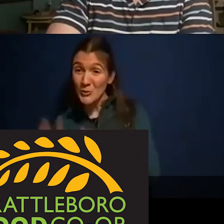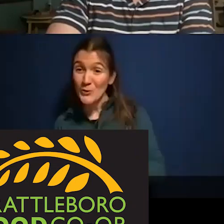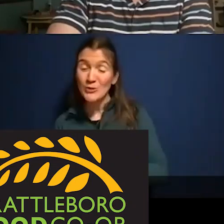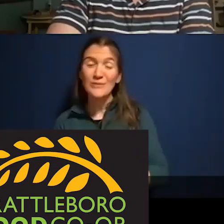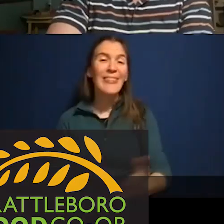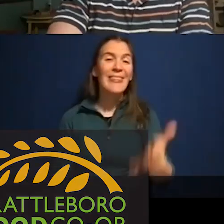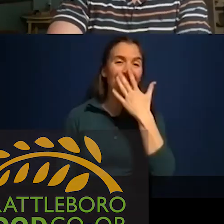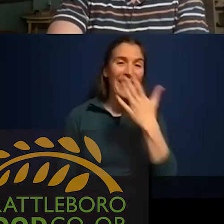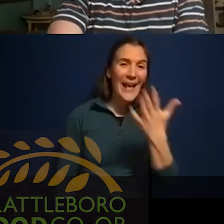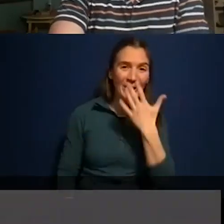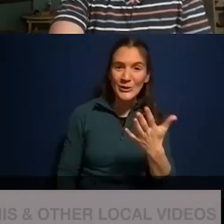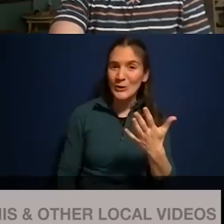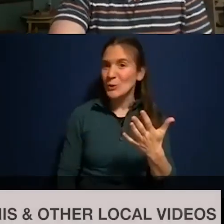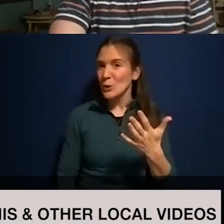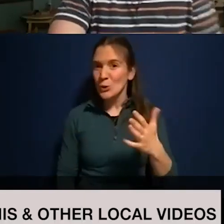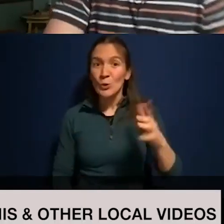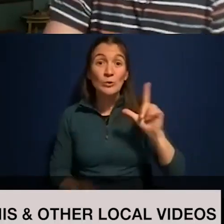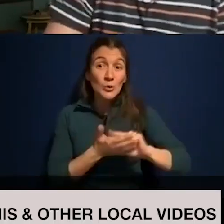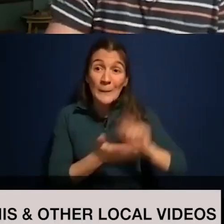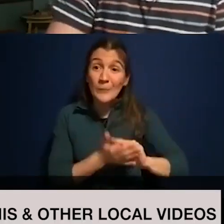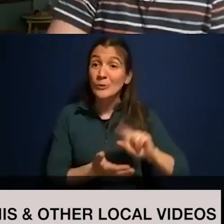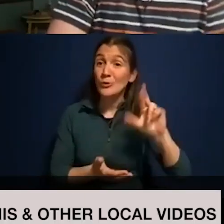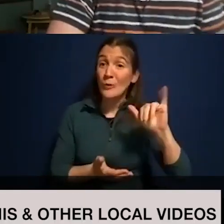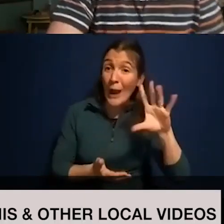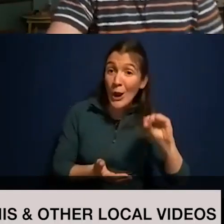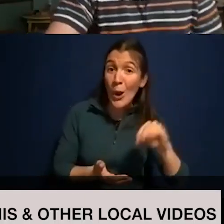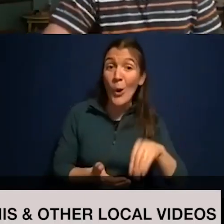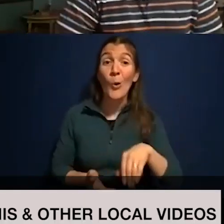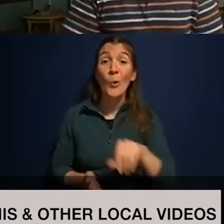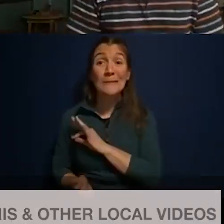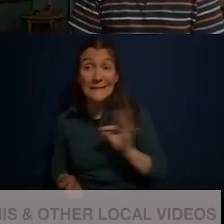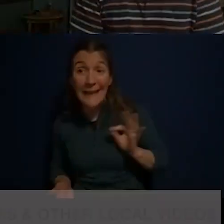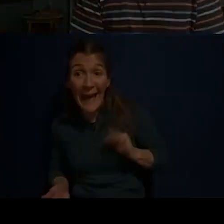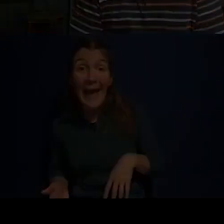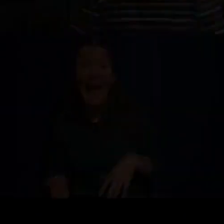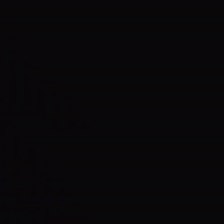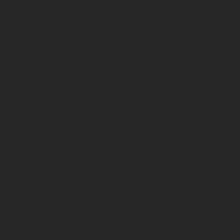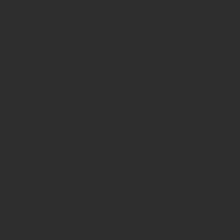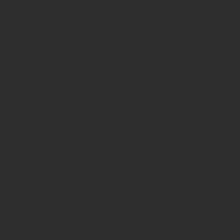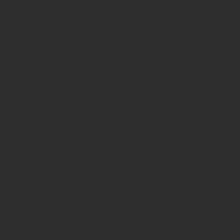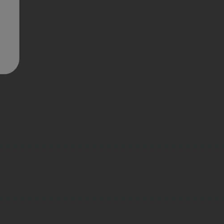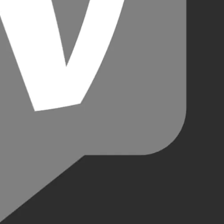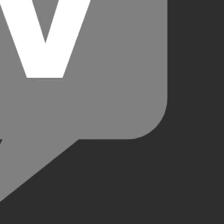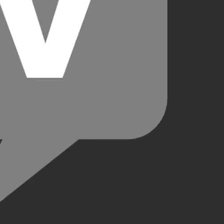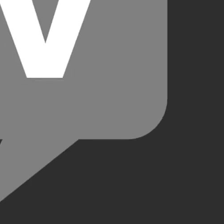Thank you, press, town staff. Good evening.